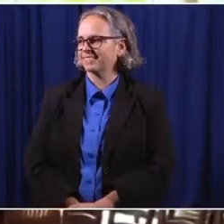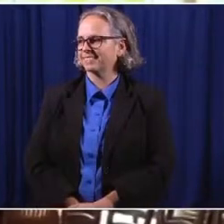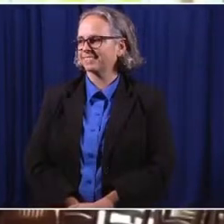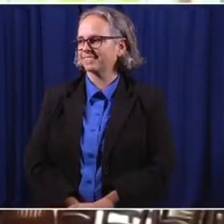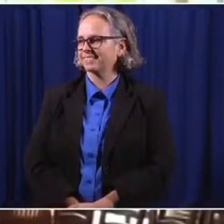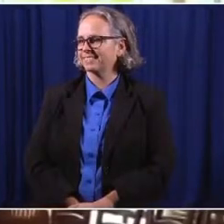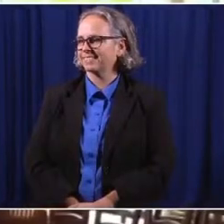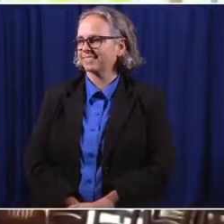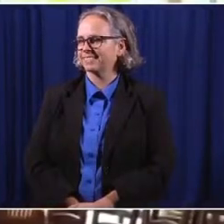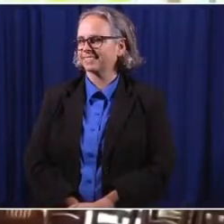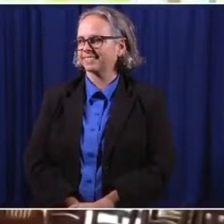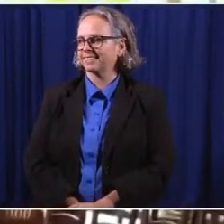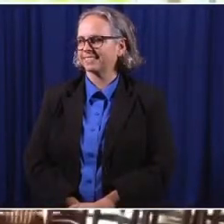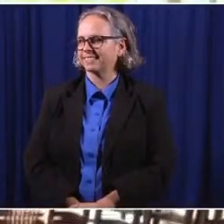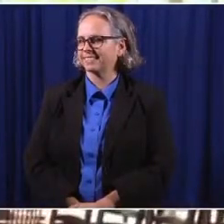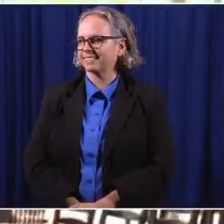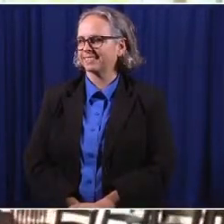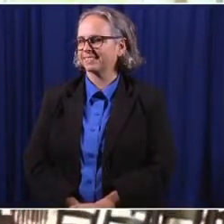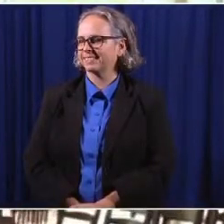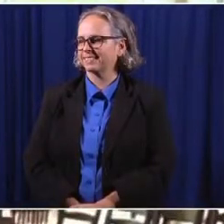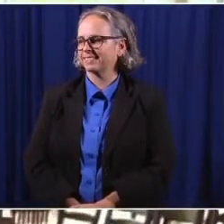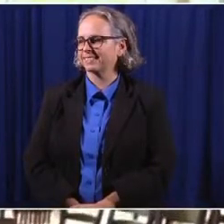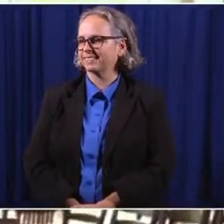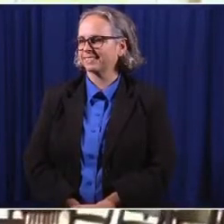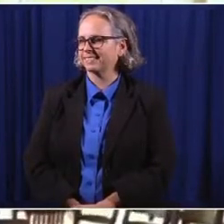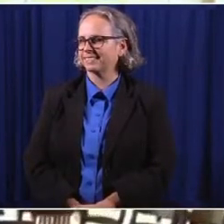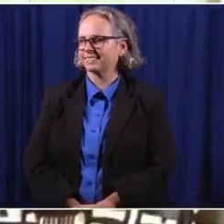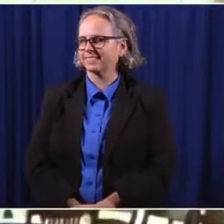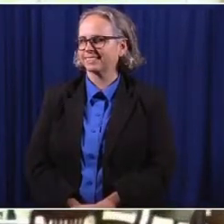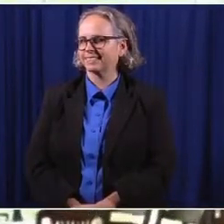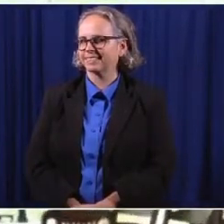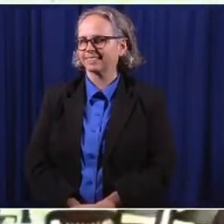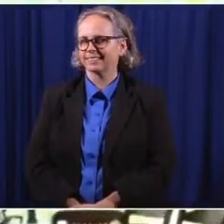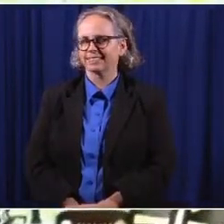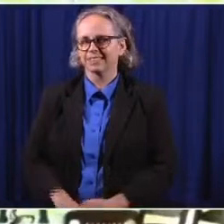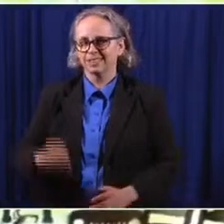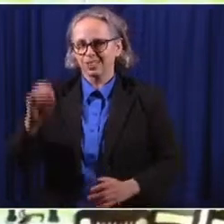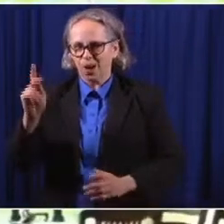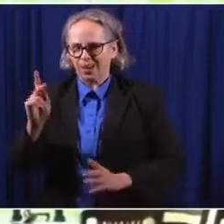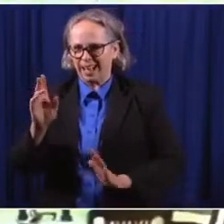Right up All here. right. Okay. All right. Where you want it?